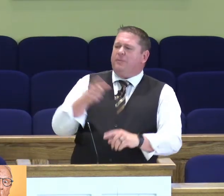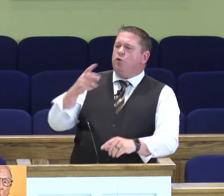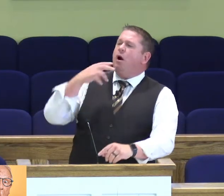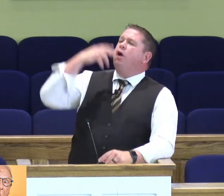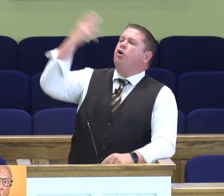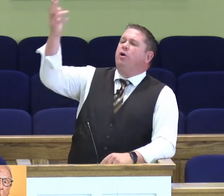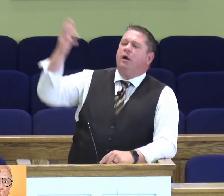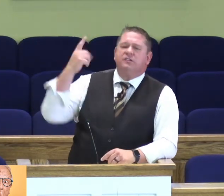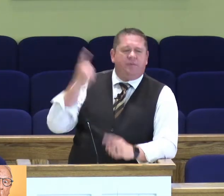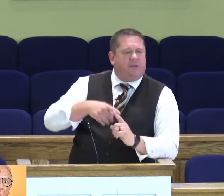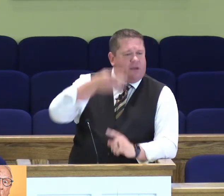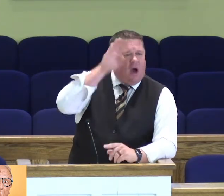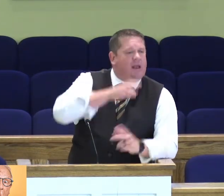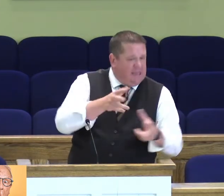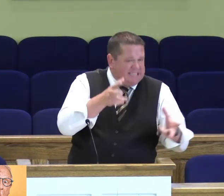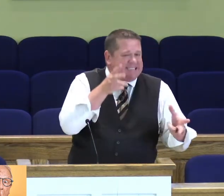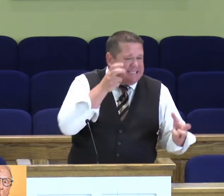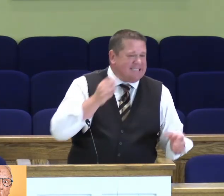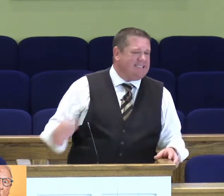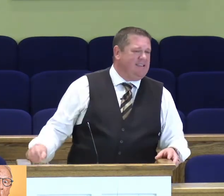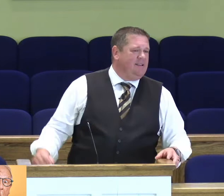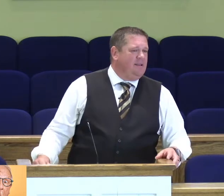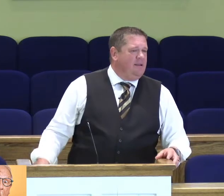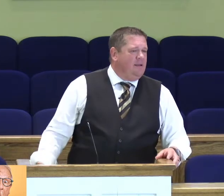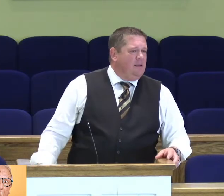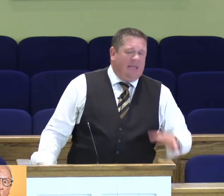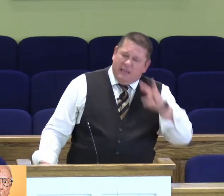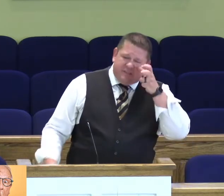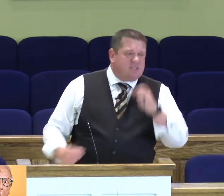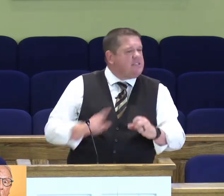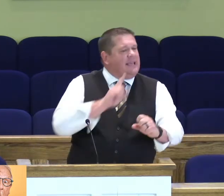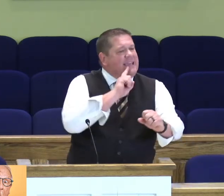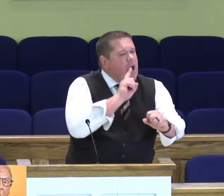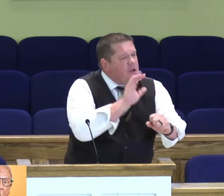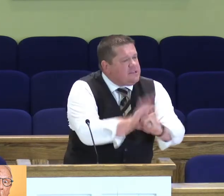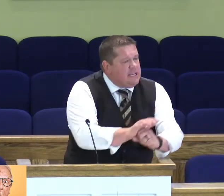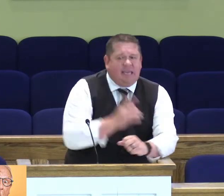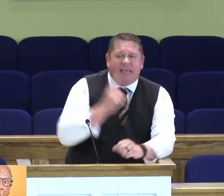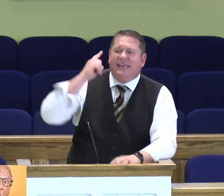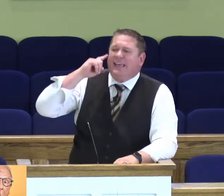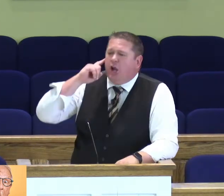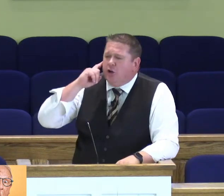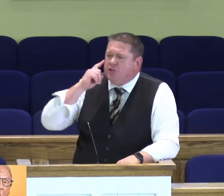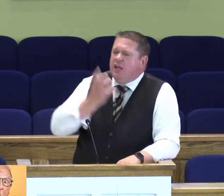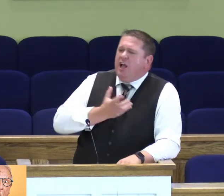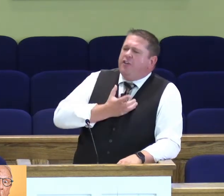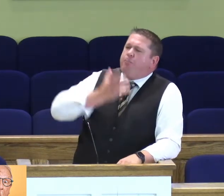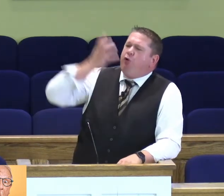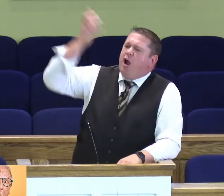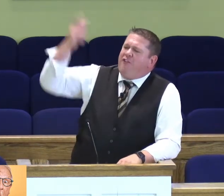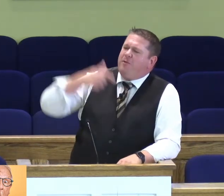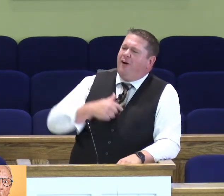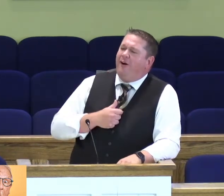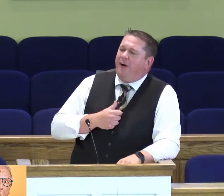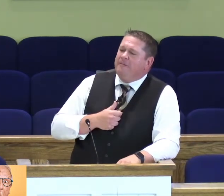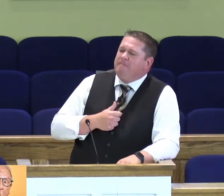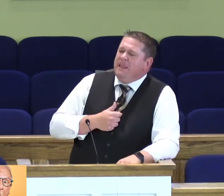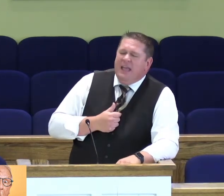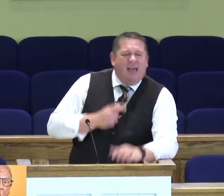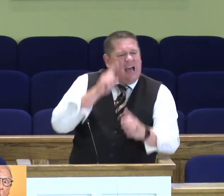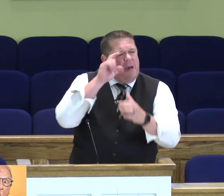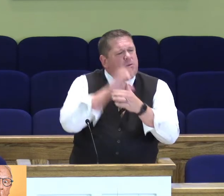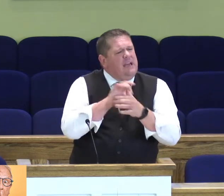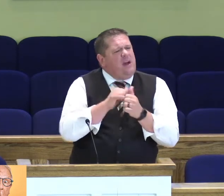something? Anytime you utter something to God, he listens. He listens. It's a guarantee he hears the prayer from your